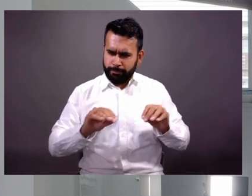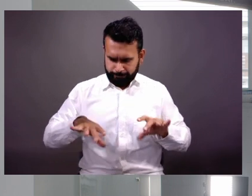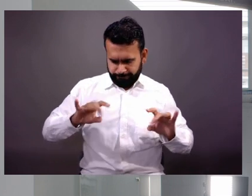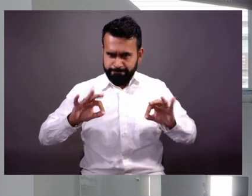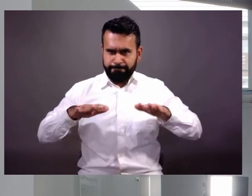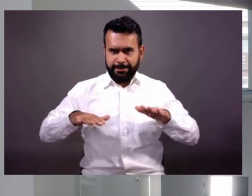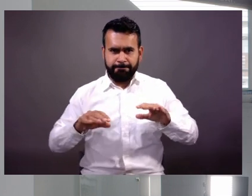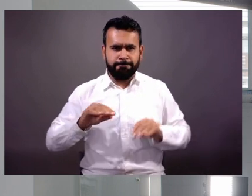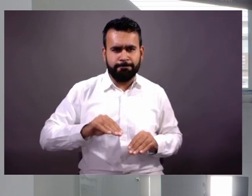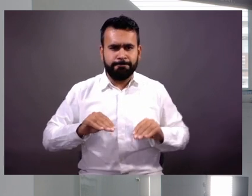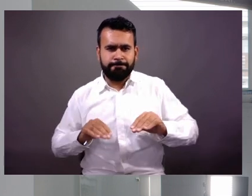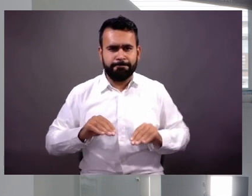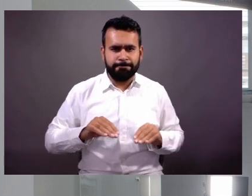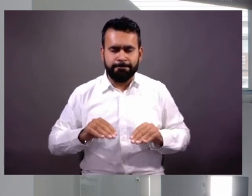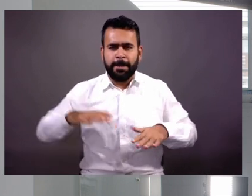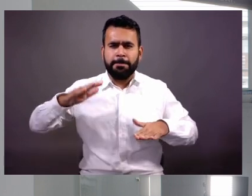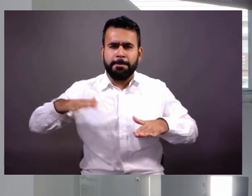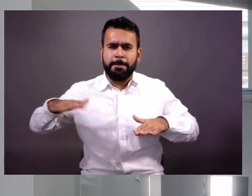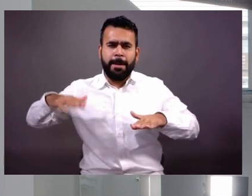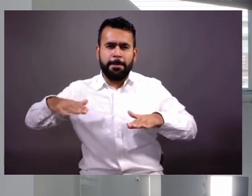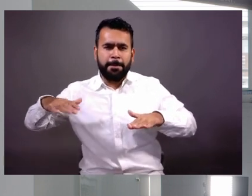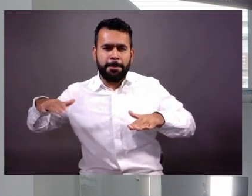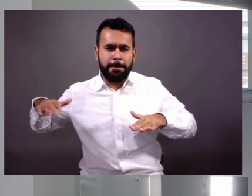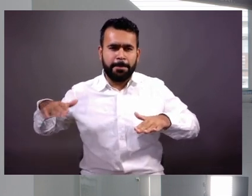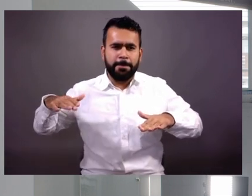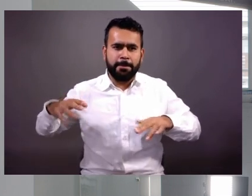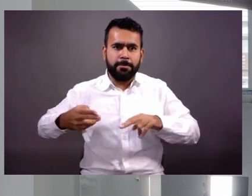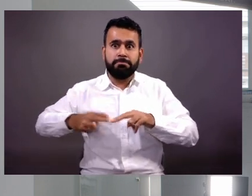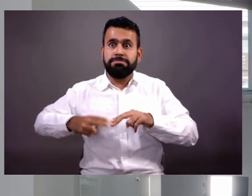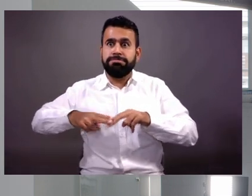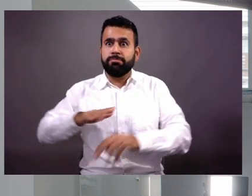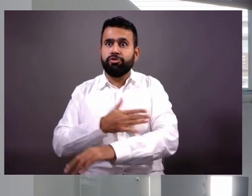Find your groove. 5, 6, half tempo.